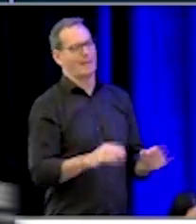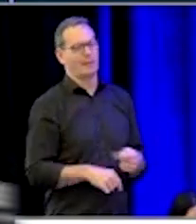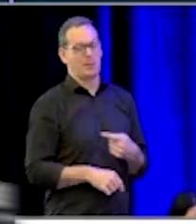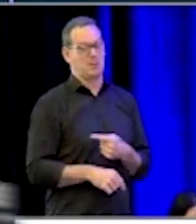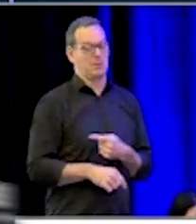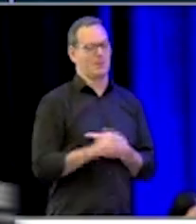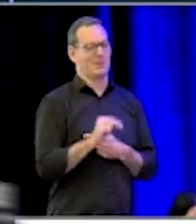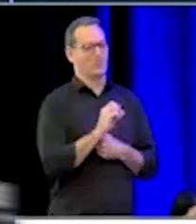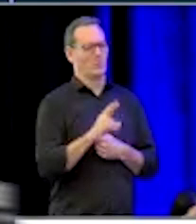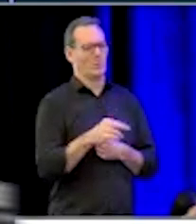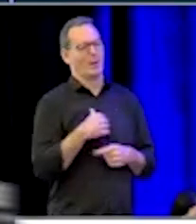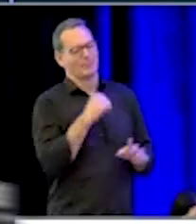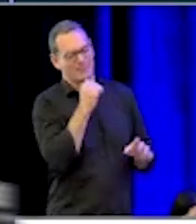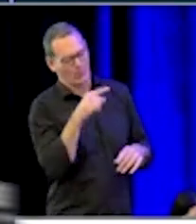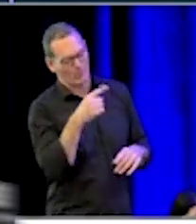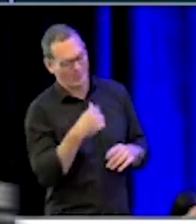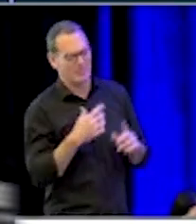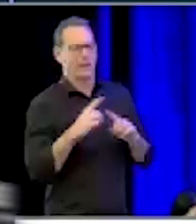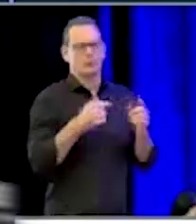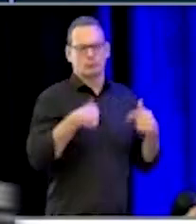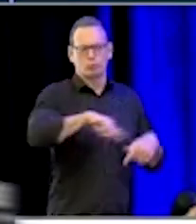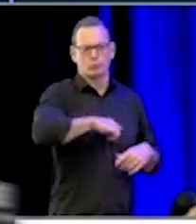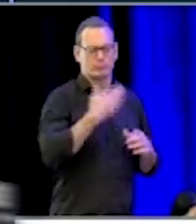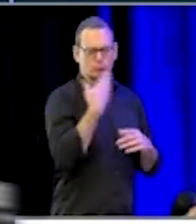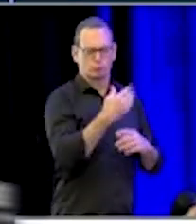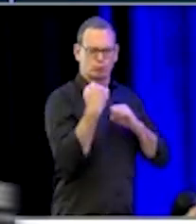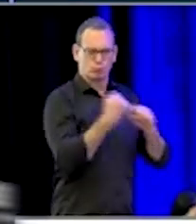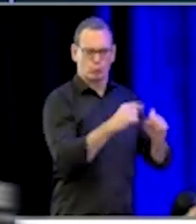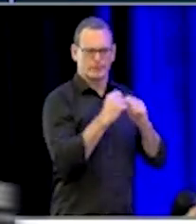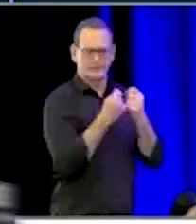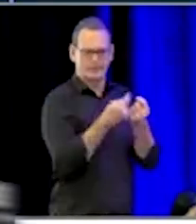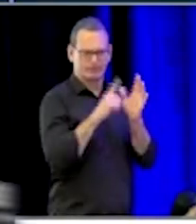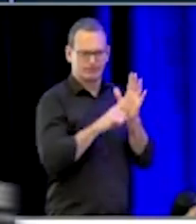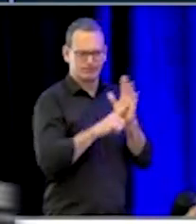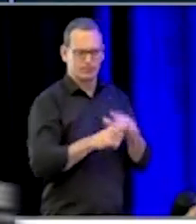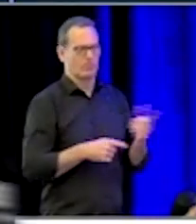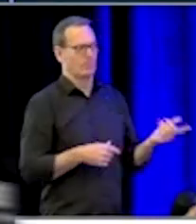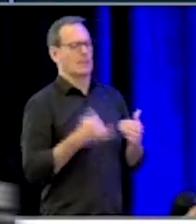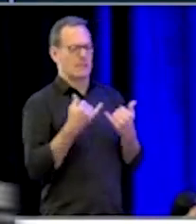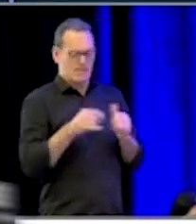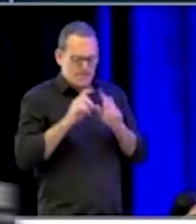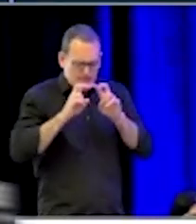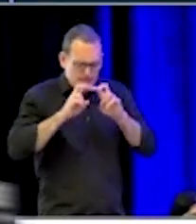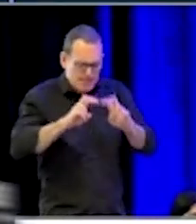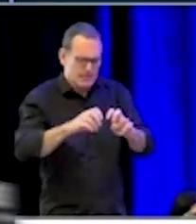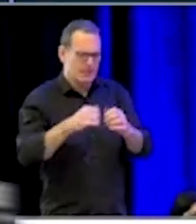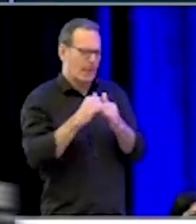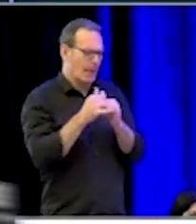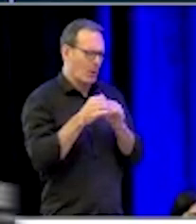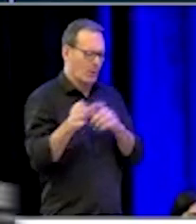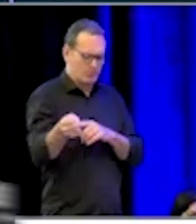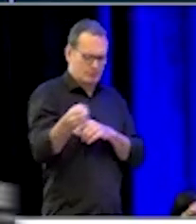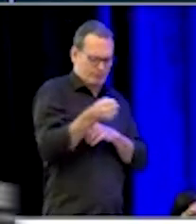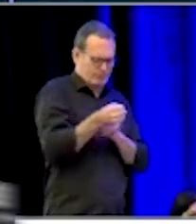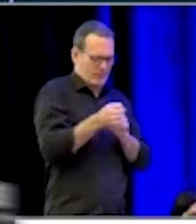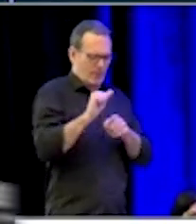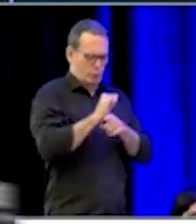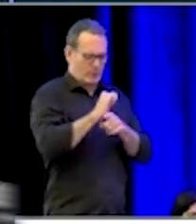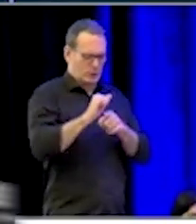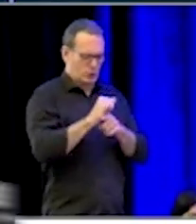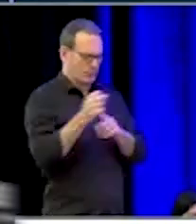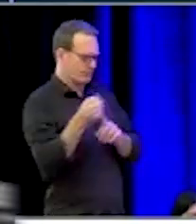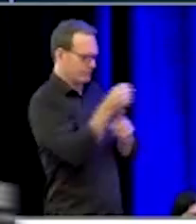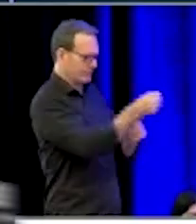at some of the things that we're touching on now, you know, having apprentices in work and in the school